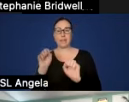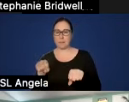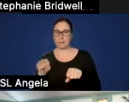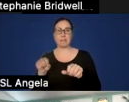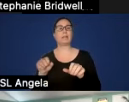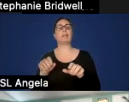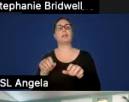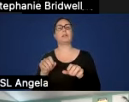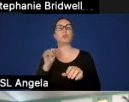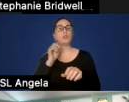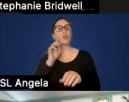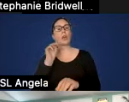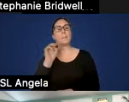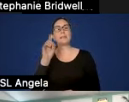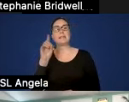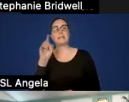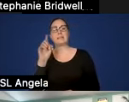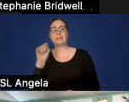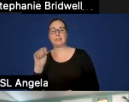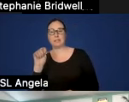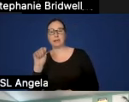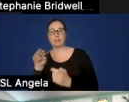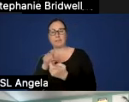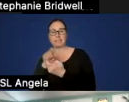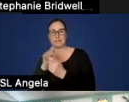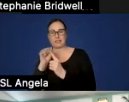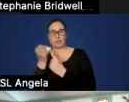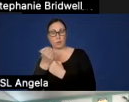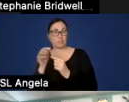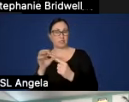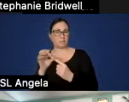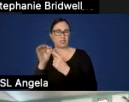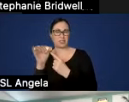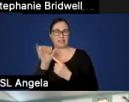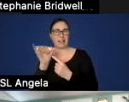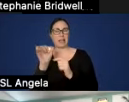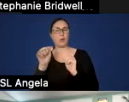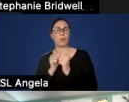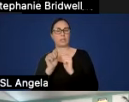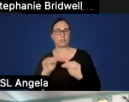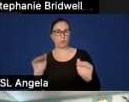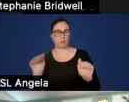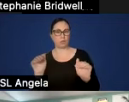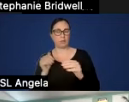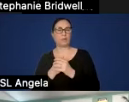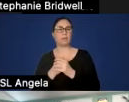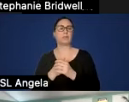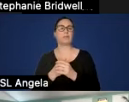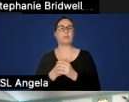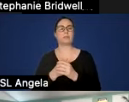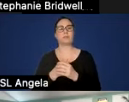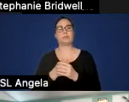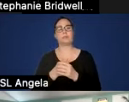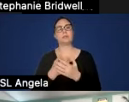you'll hear the term MDT used. And some of these, again, are used interchangeably. They might be a